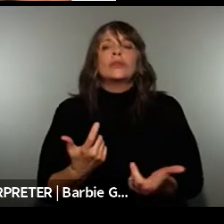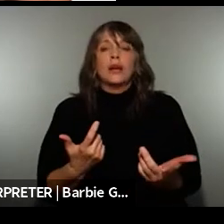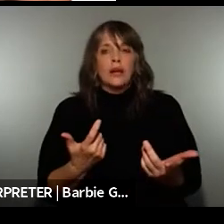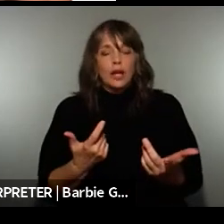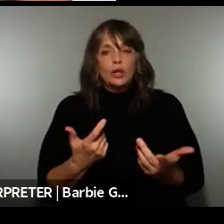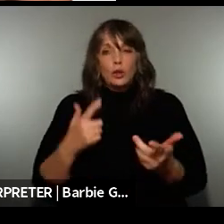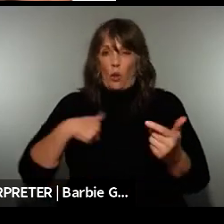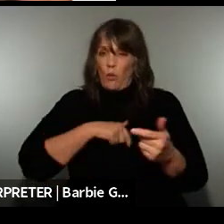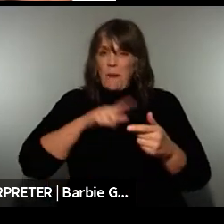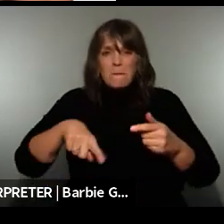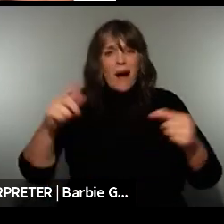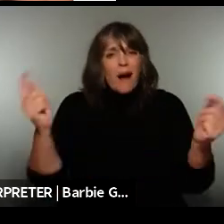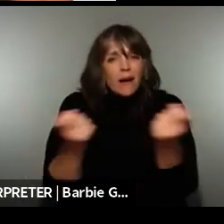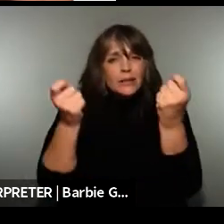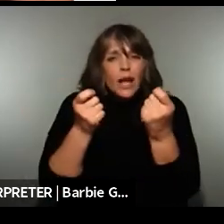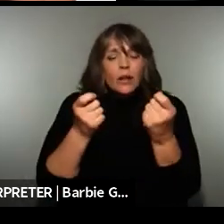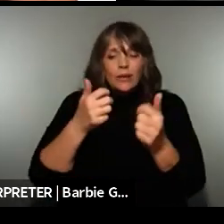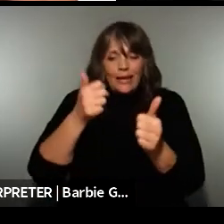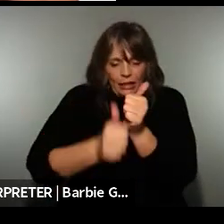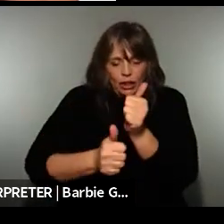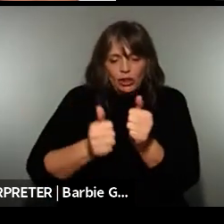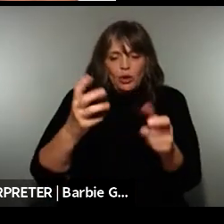celebrate them, the more frequent they'll become.